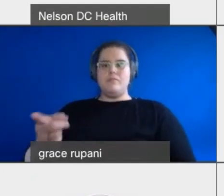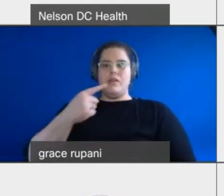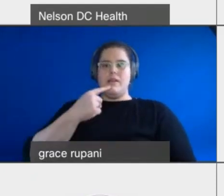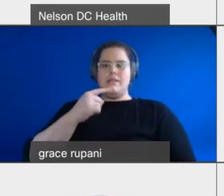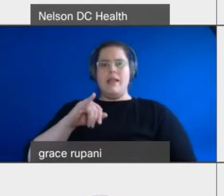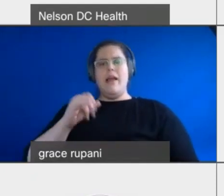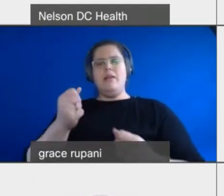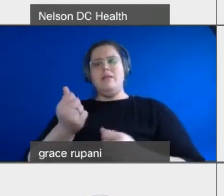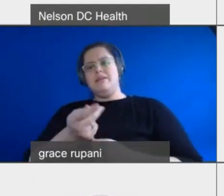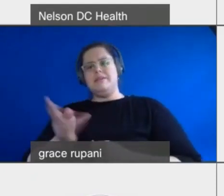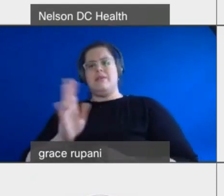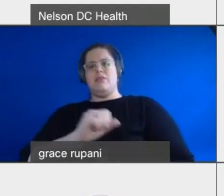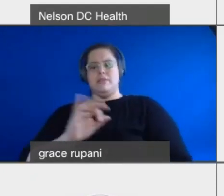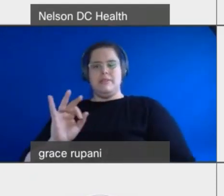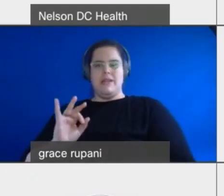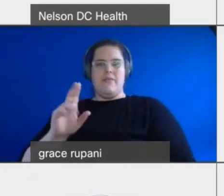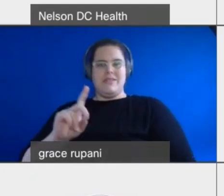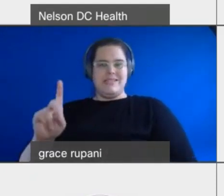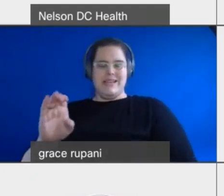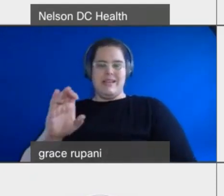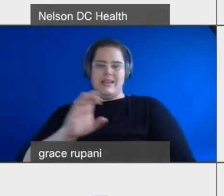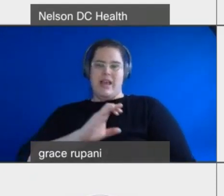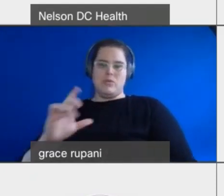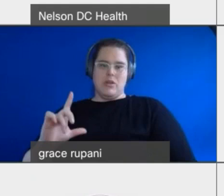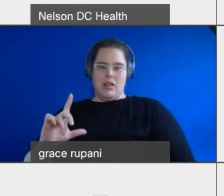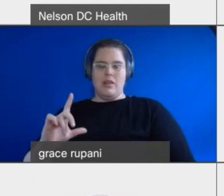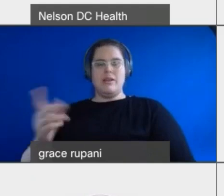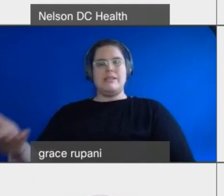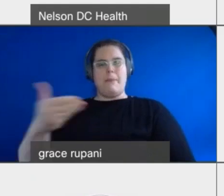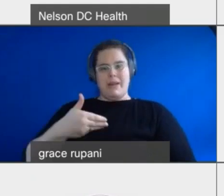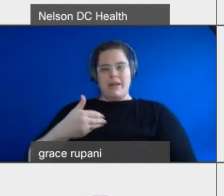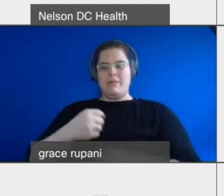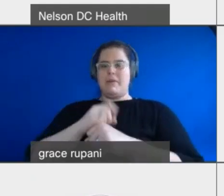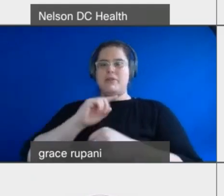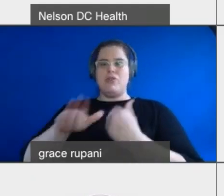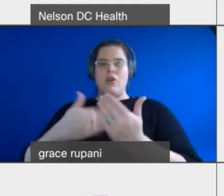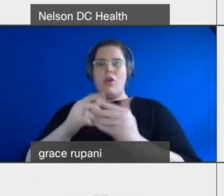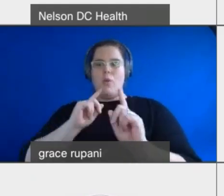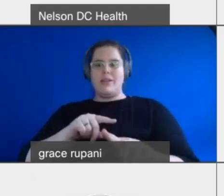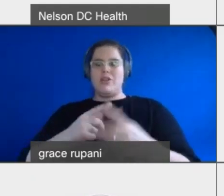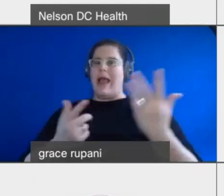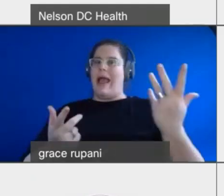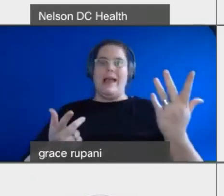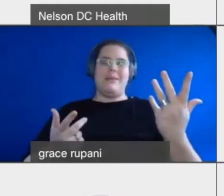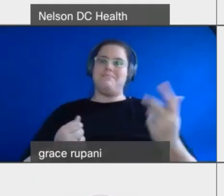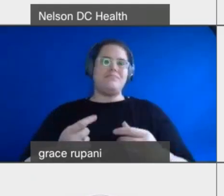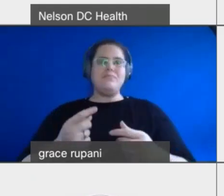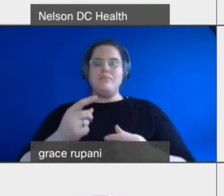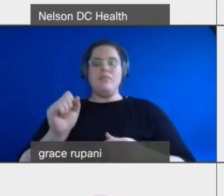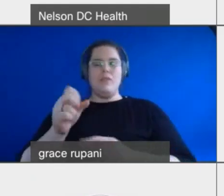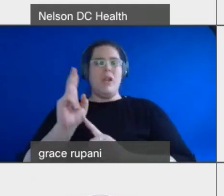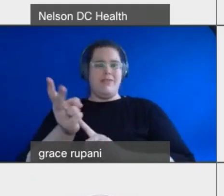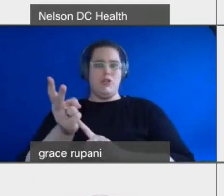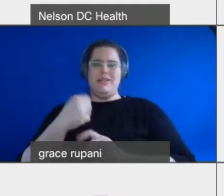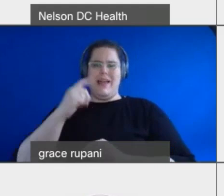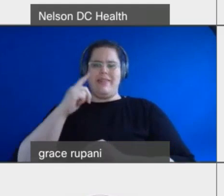they are answered. They were all received. I don't want to, we have like 2 minutes left. I don't want to walk through, it was like